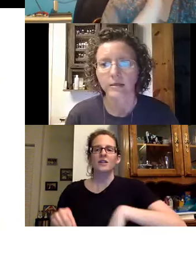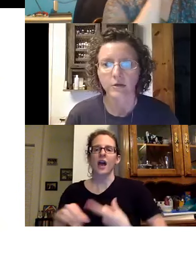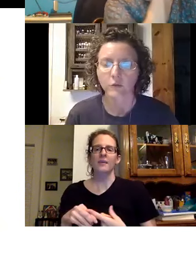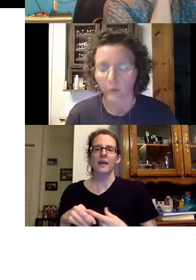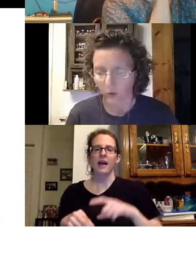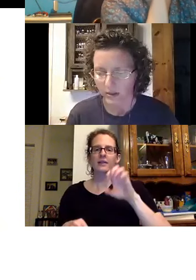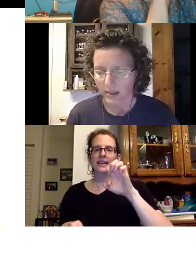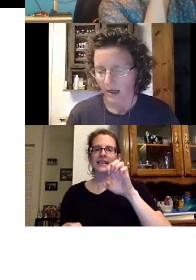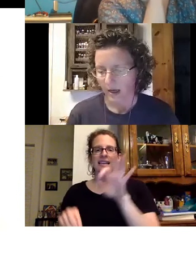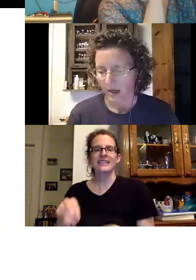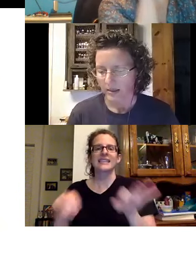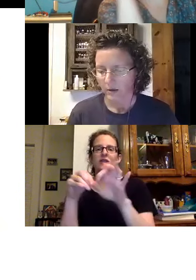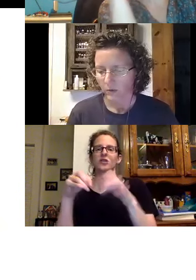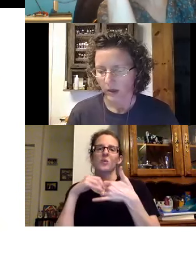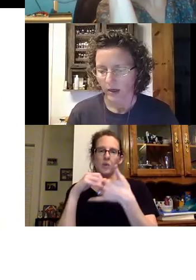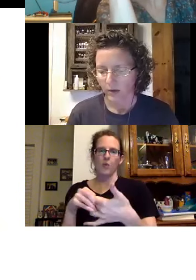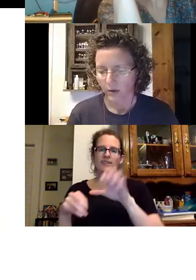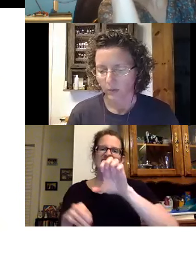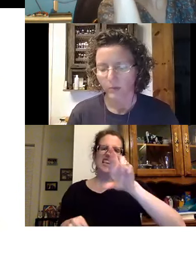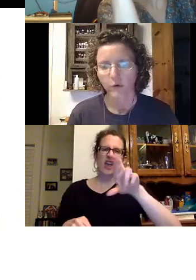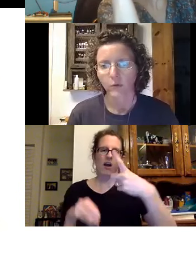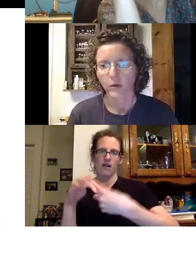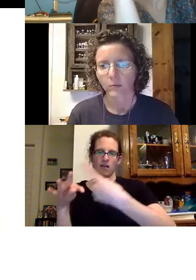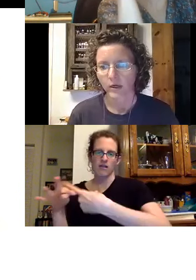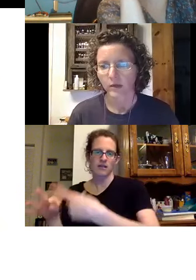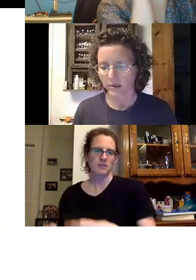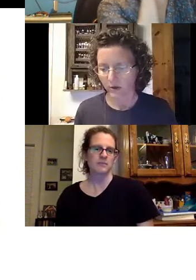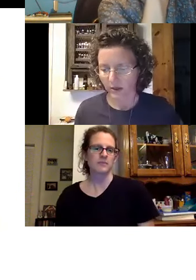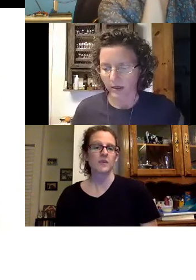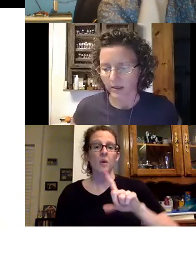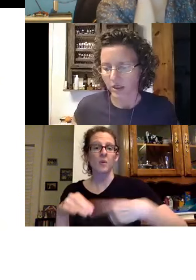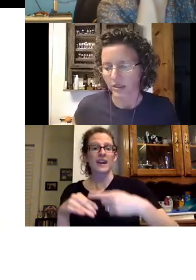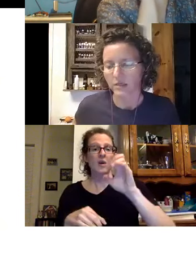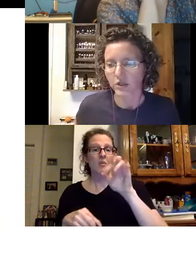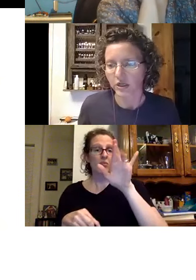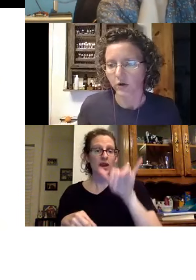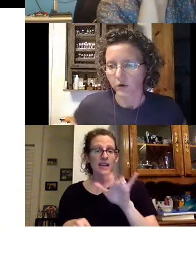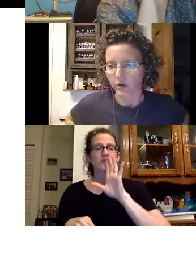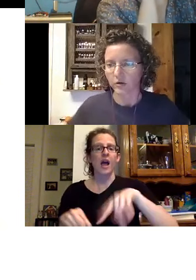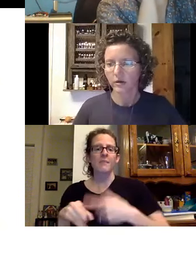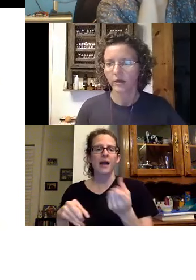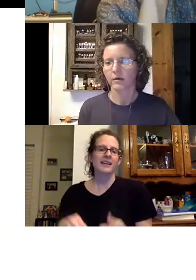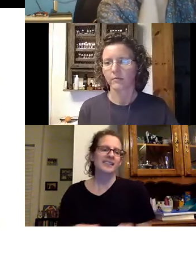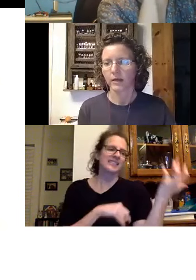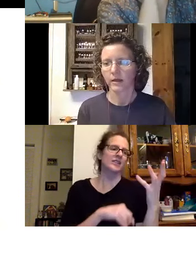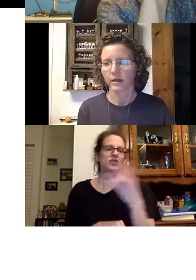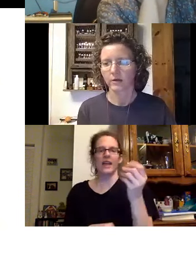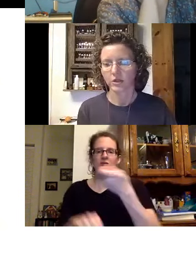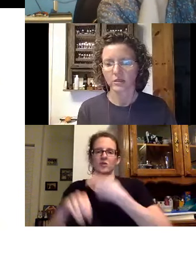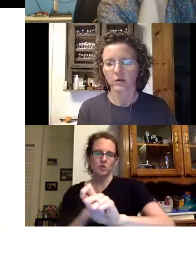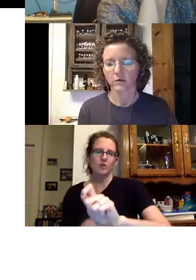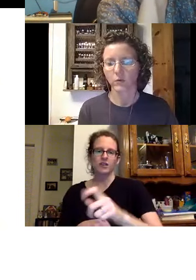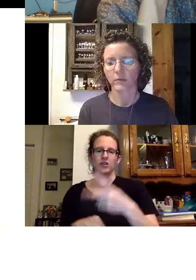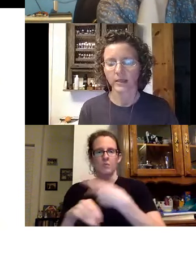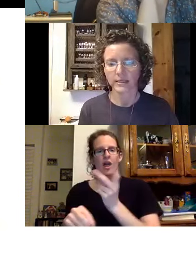about essential rewards. So remember when Brittaney was talking about ditching and switching earlier, and how